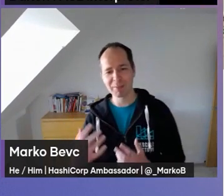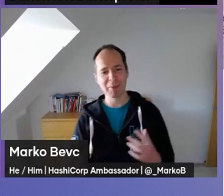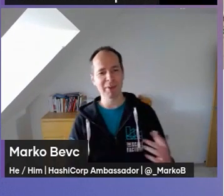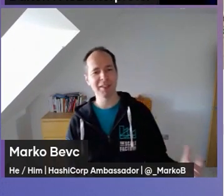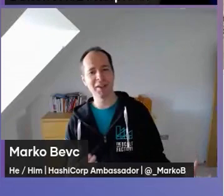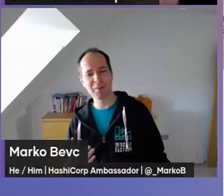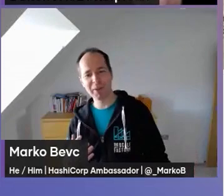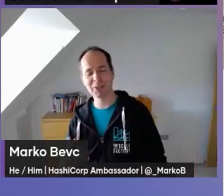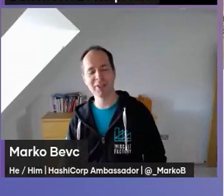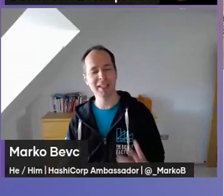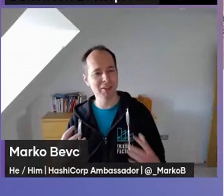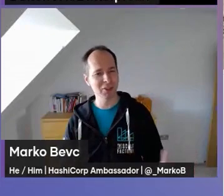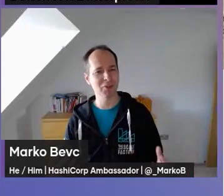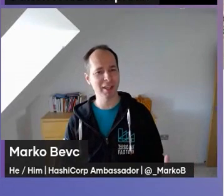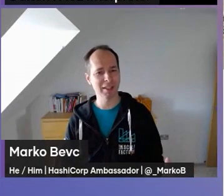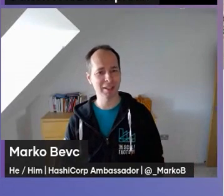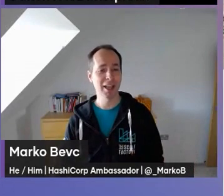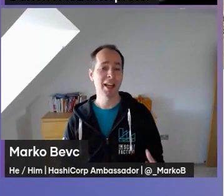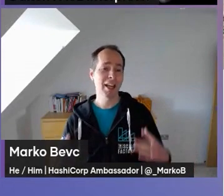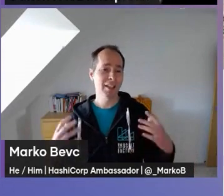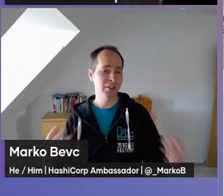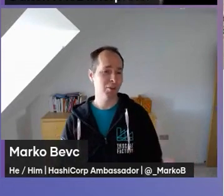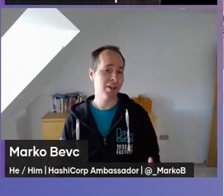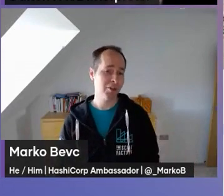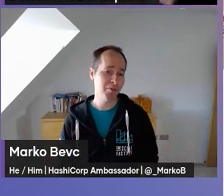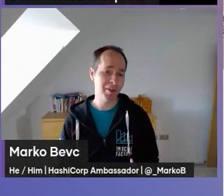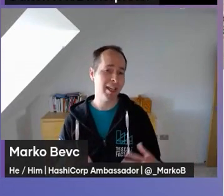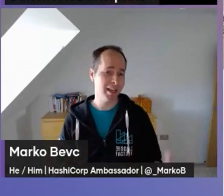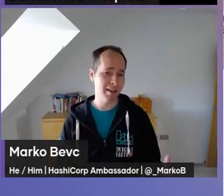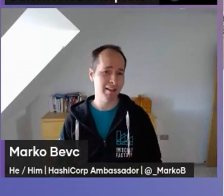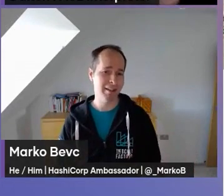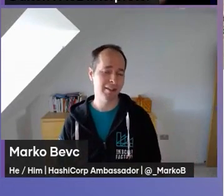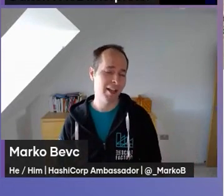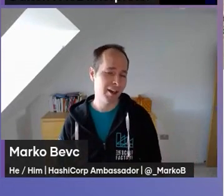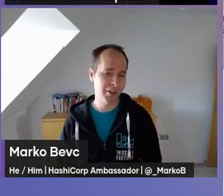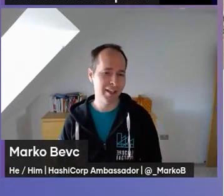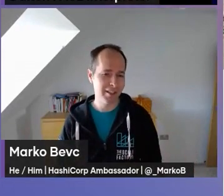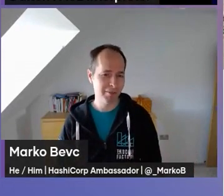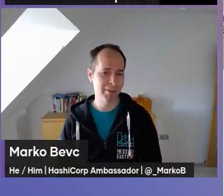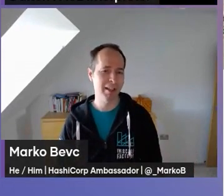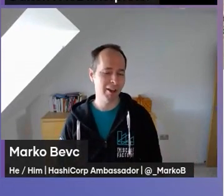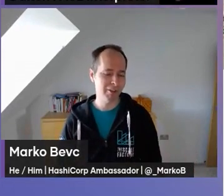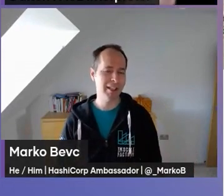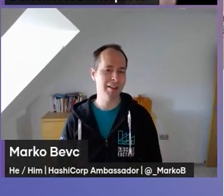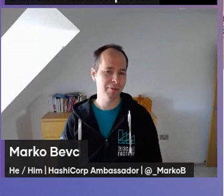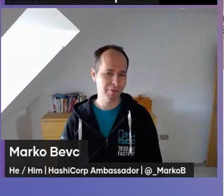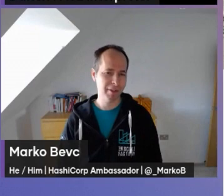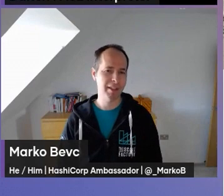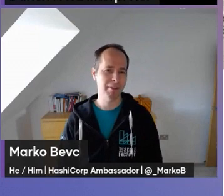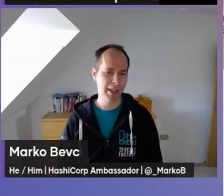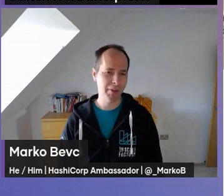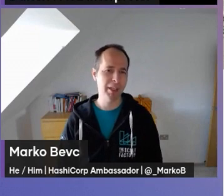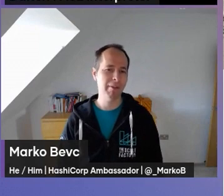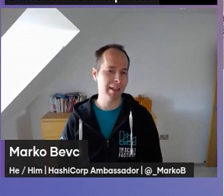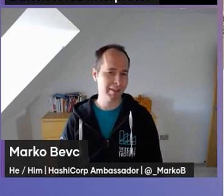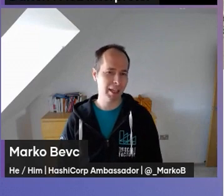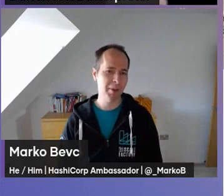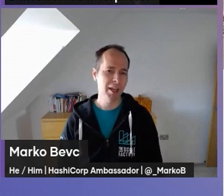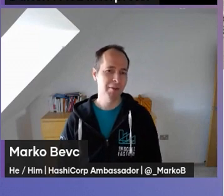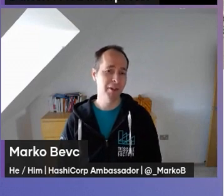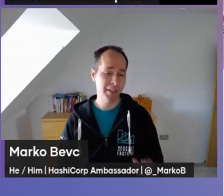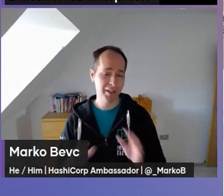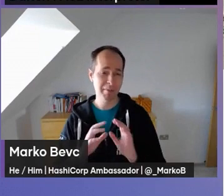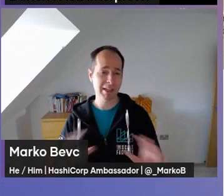but that's probably the picture that illustrates the situation we're in nowadays with the cloud native